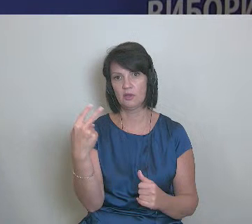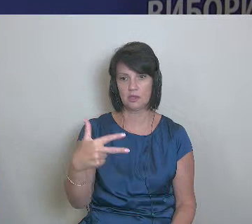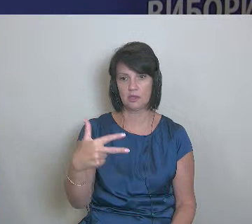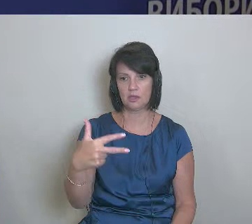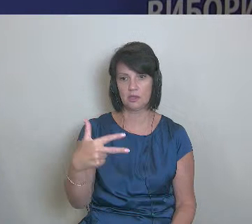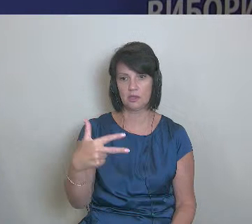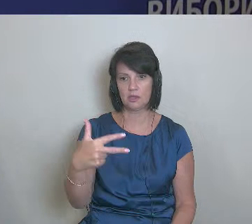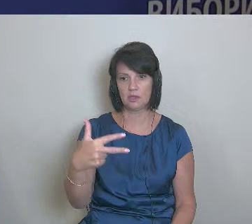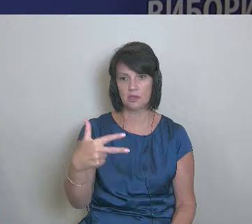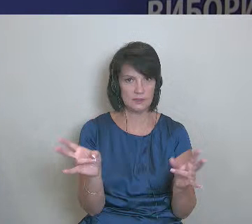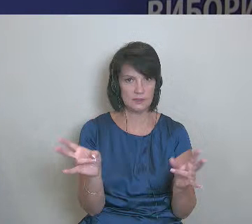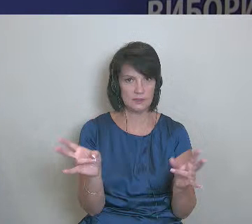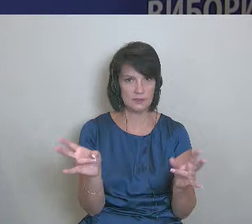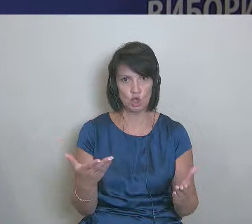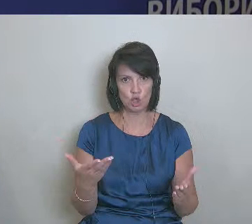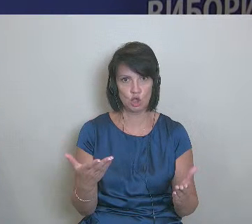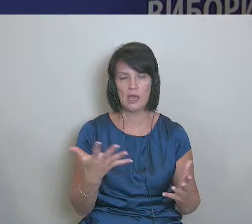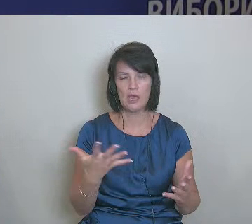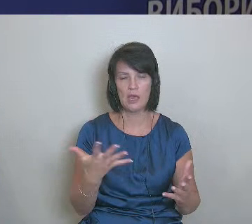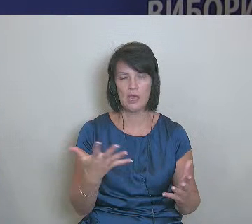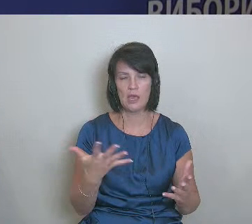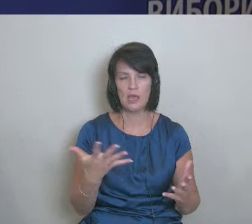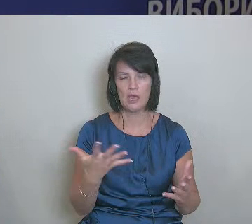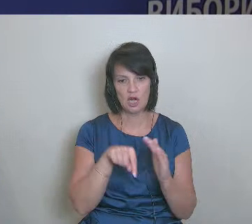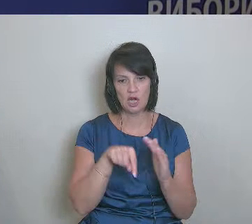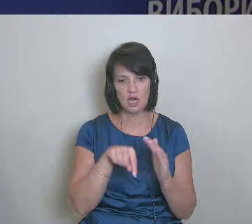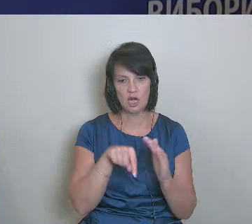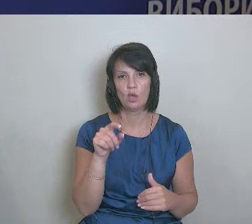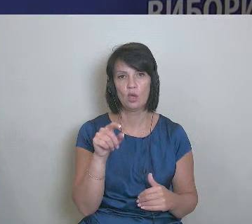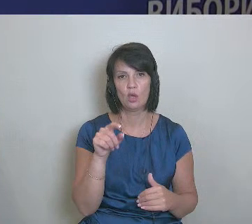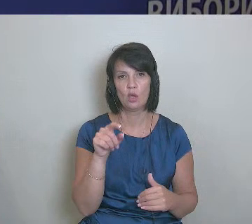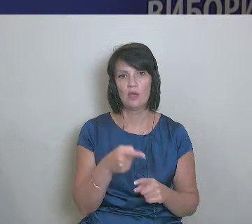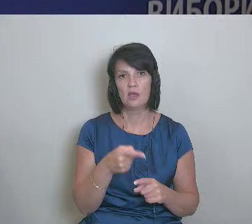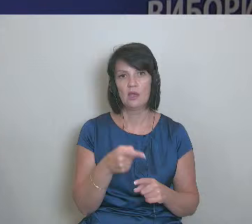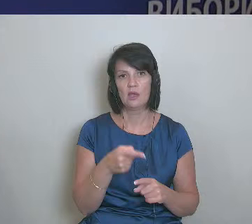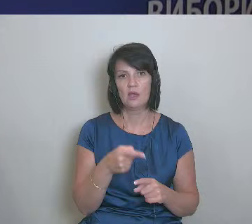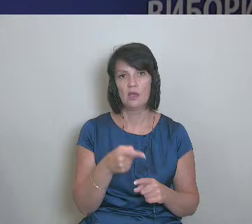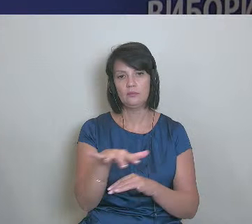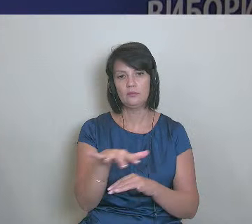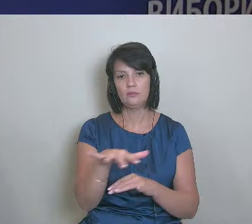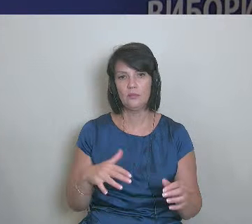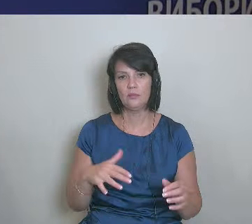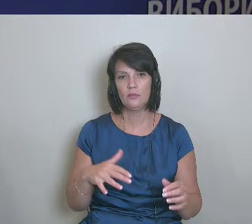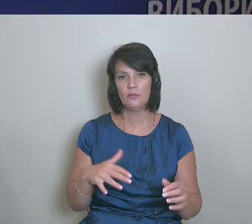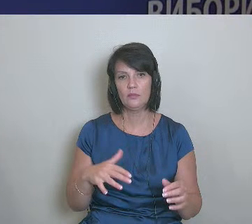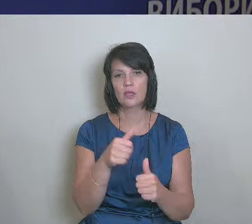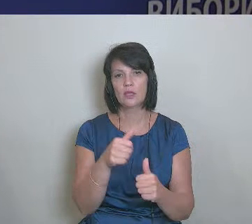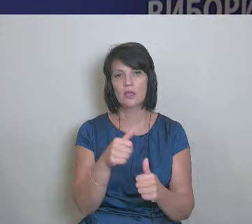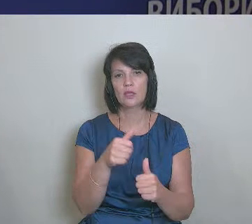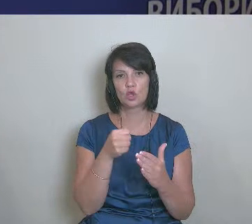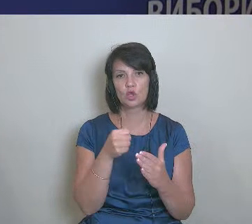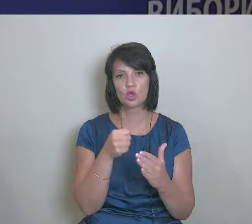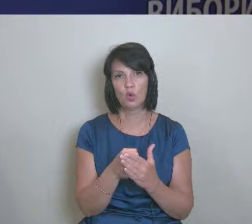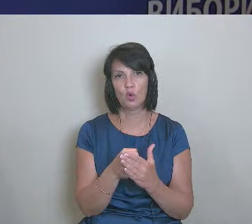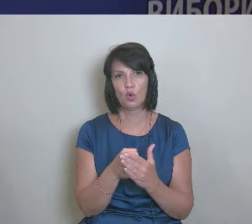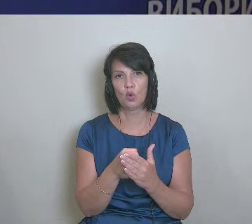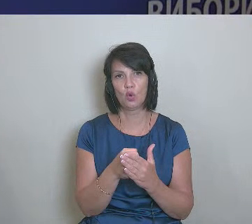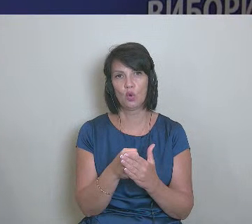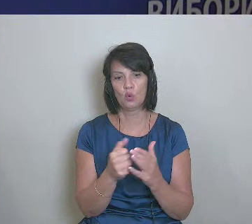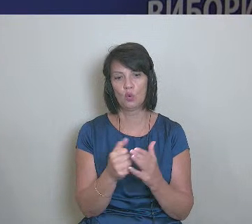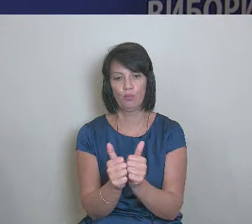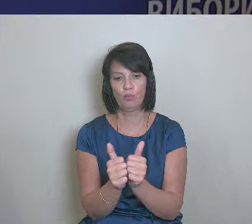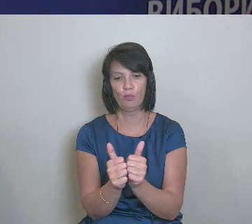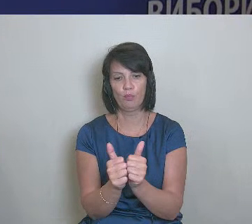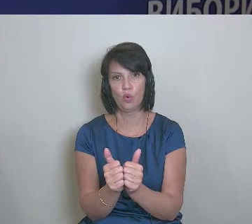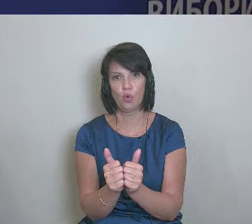people have 20-30 people at the moment, and this territory is